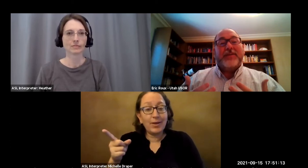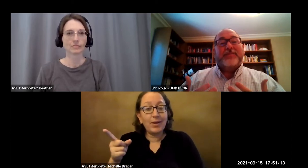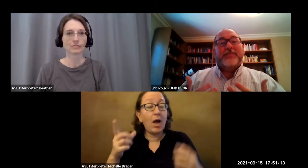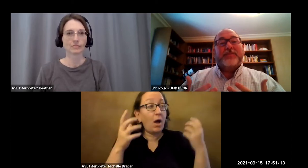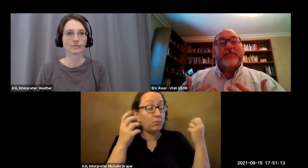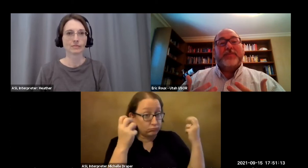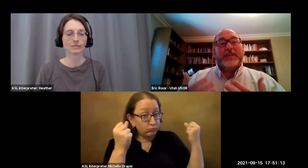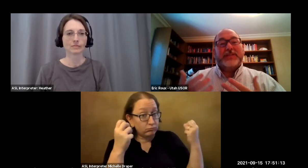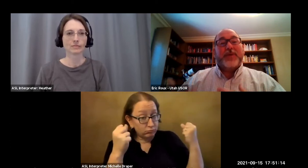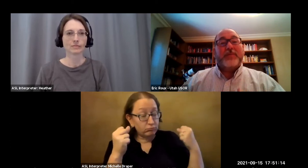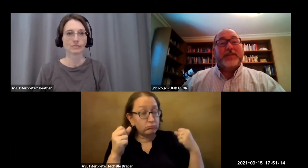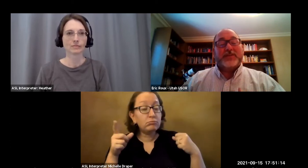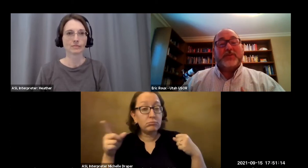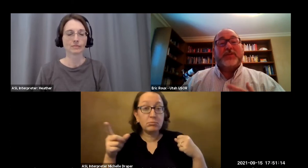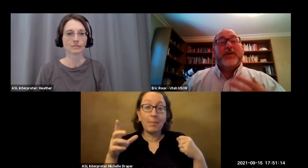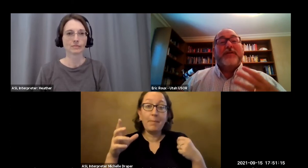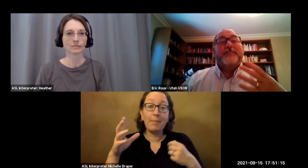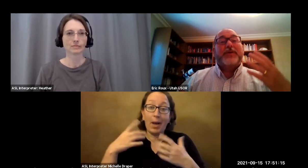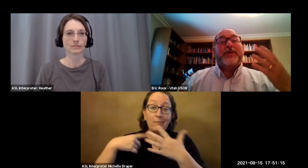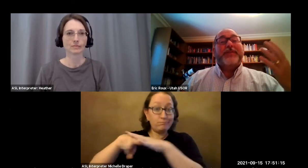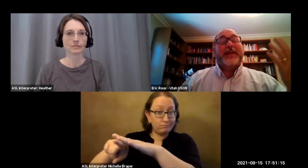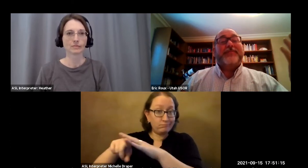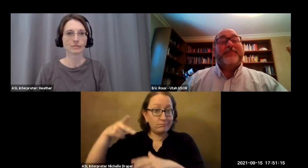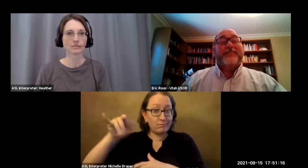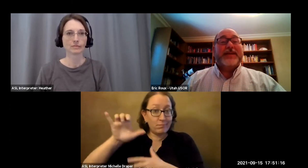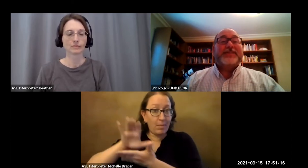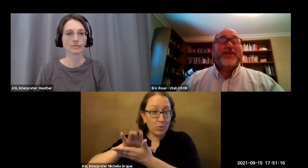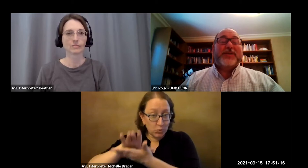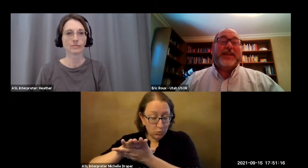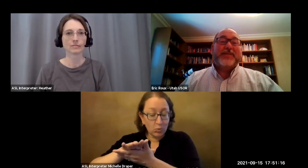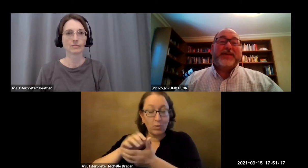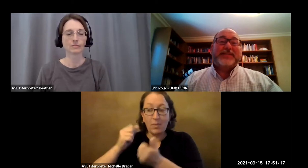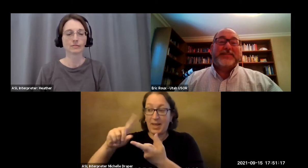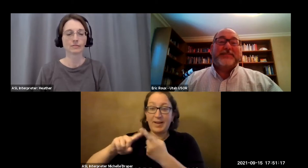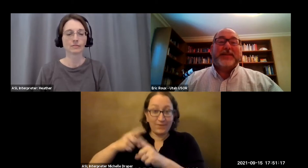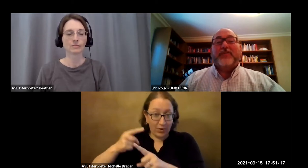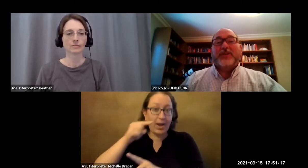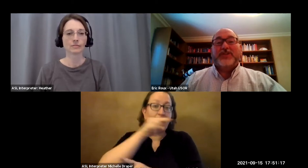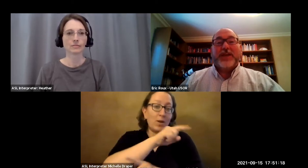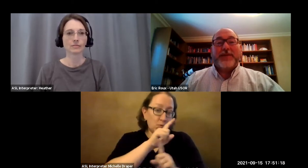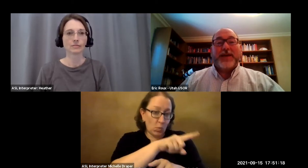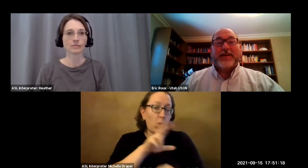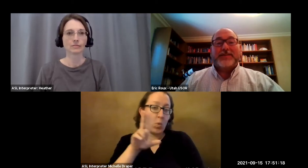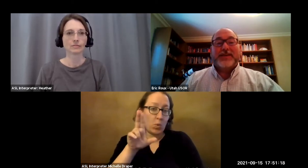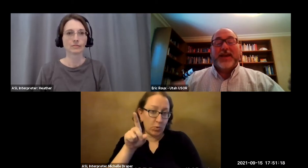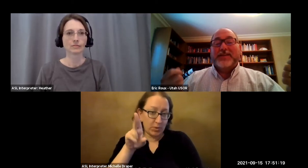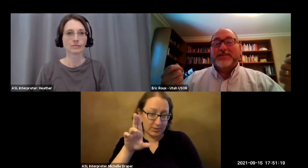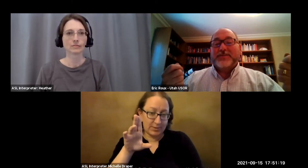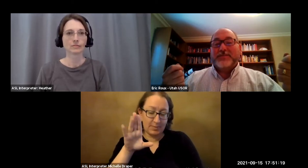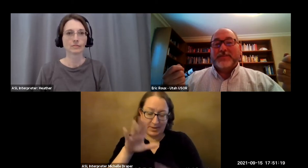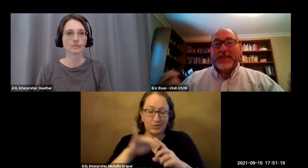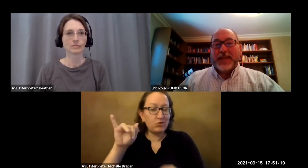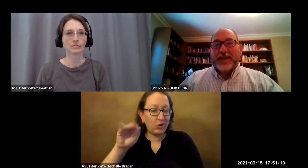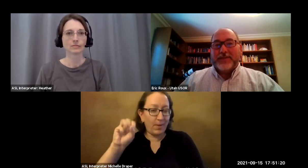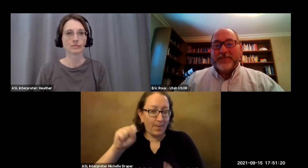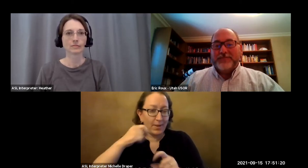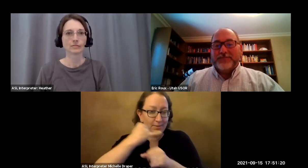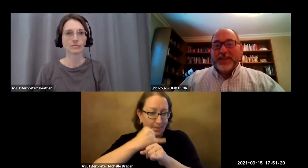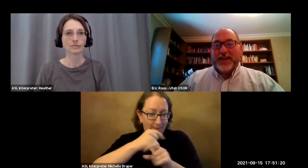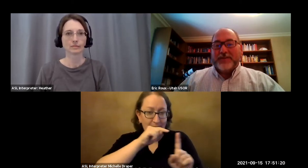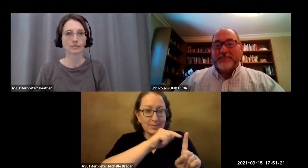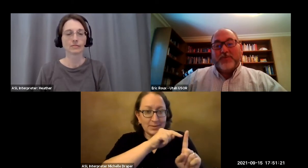signs but is in public school, but many of her friends are at USDB over at JMS, and so